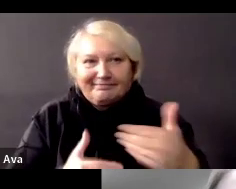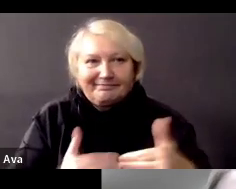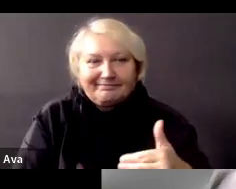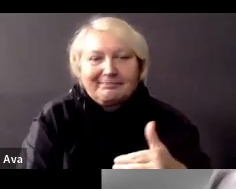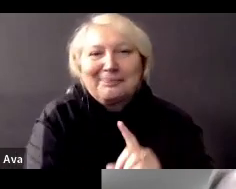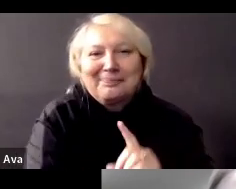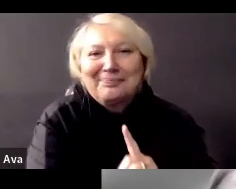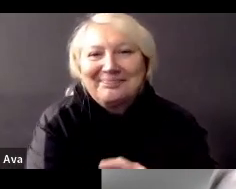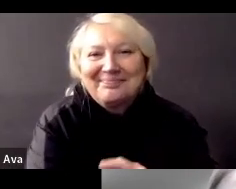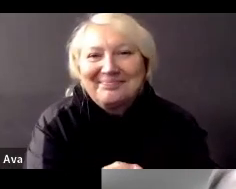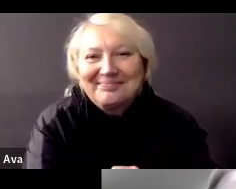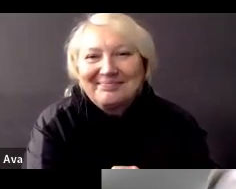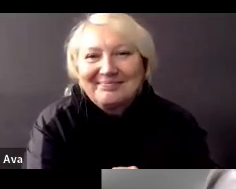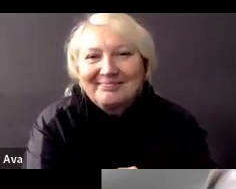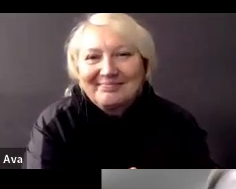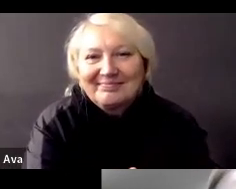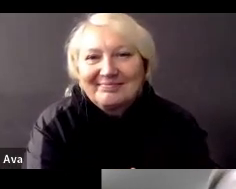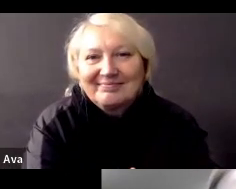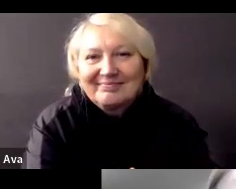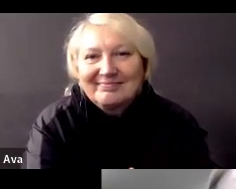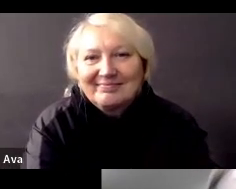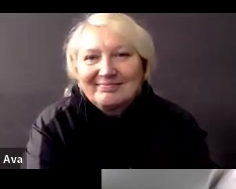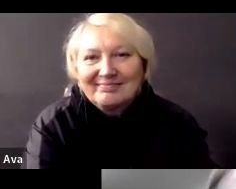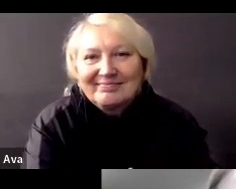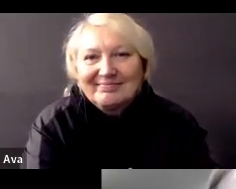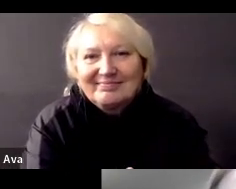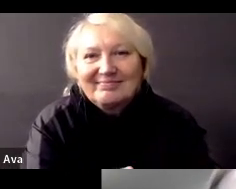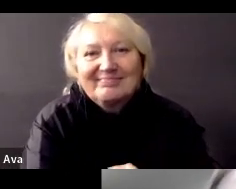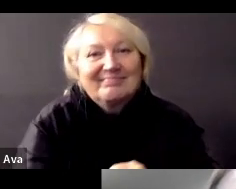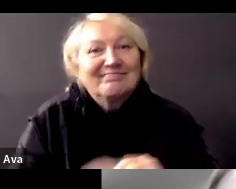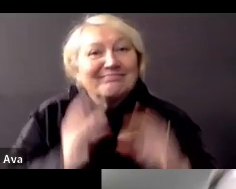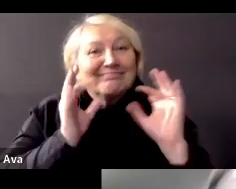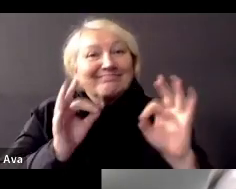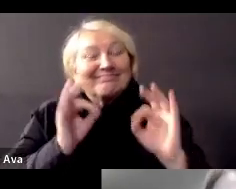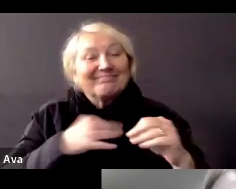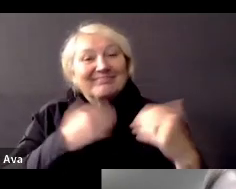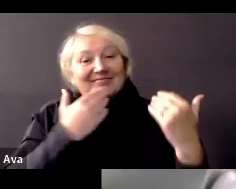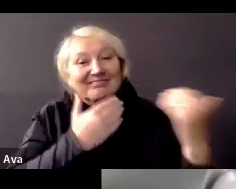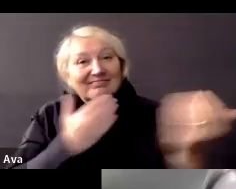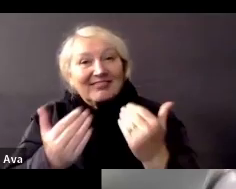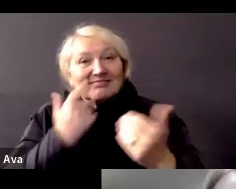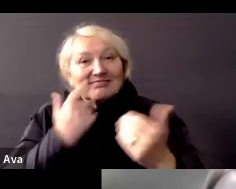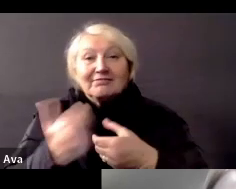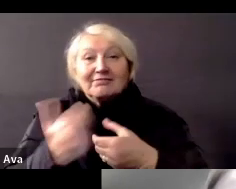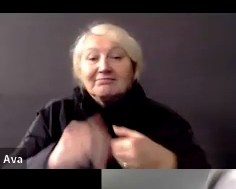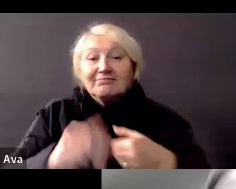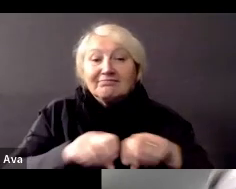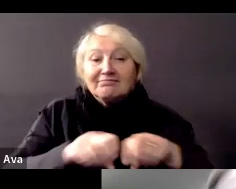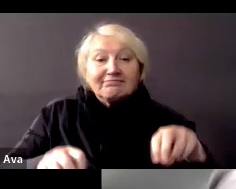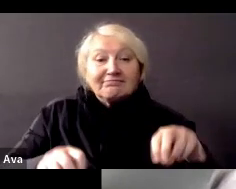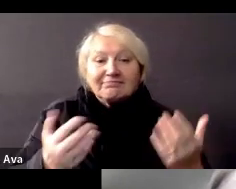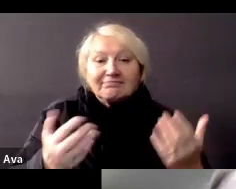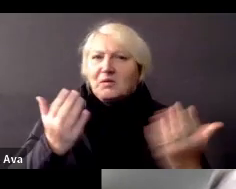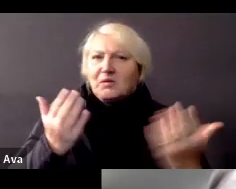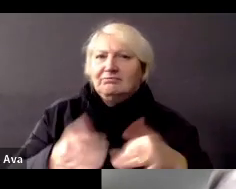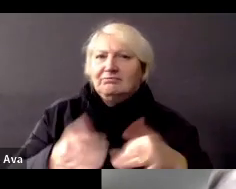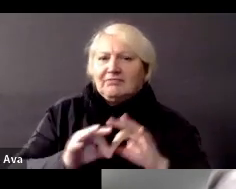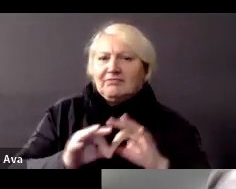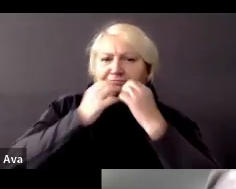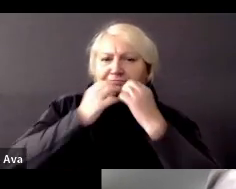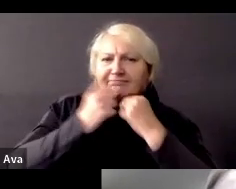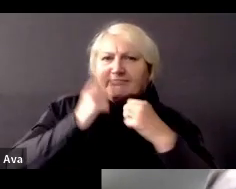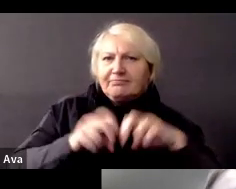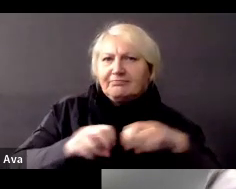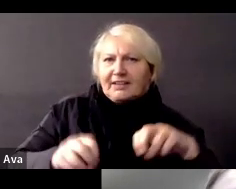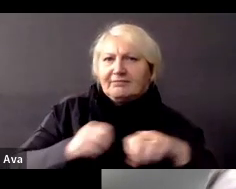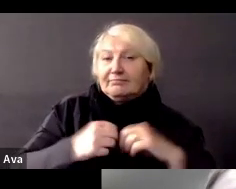Hello, and thank you for joining this panel discussion on what matters most in human rights from a disability perspective. My name is Jessica Field, and